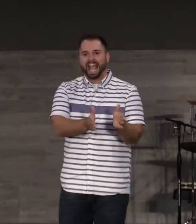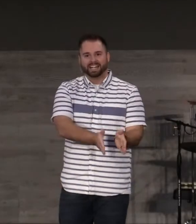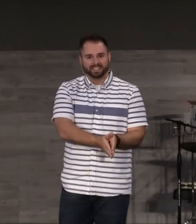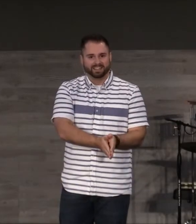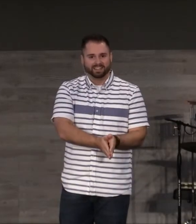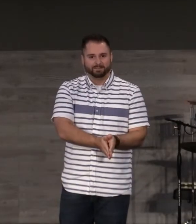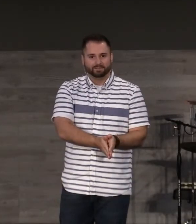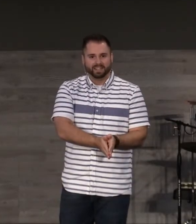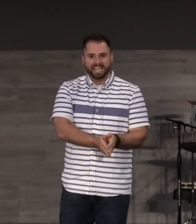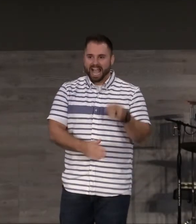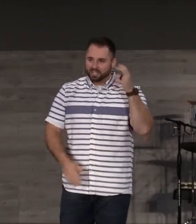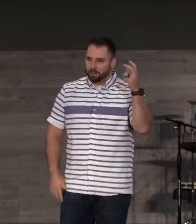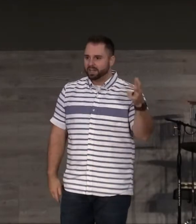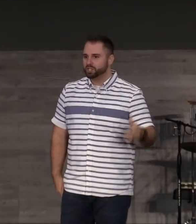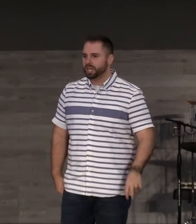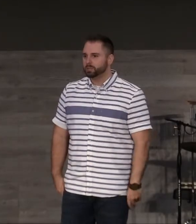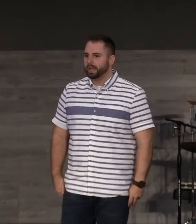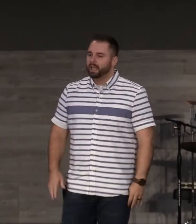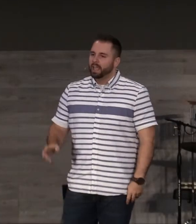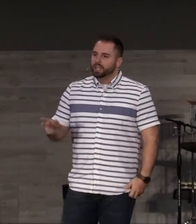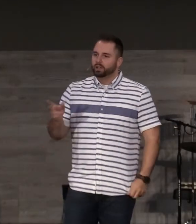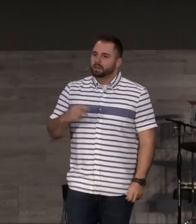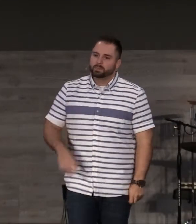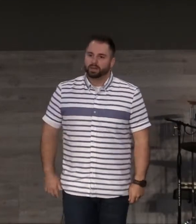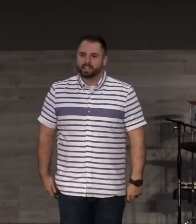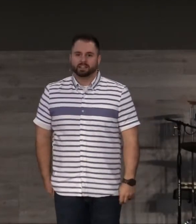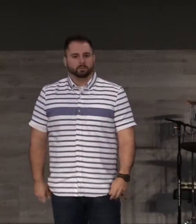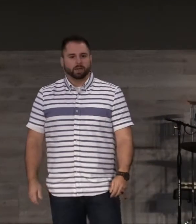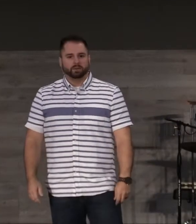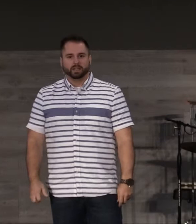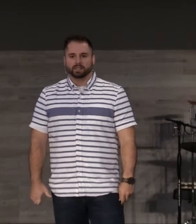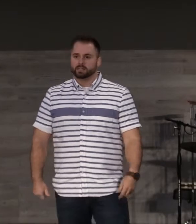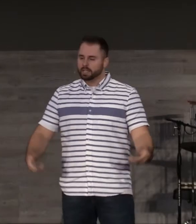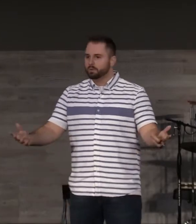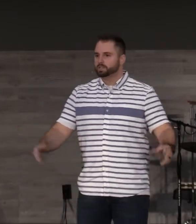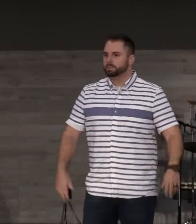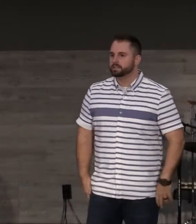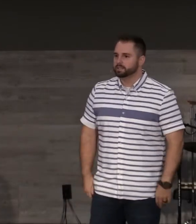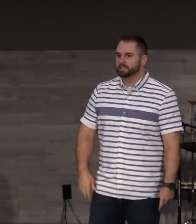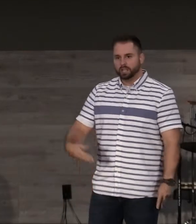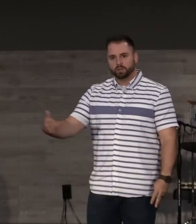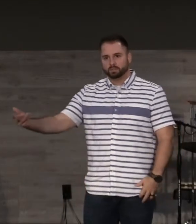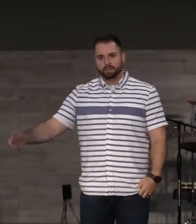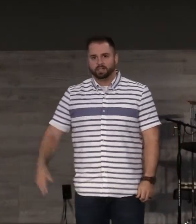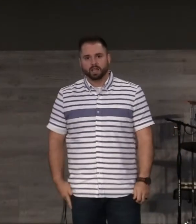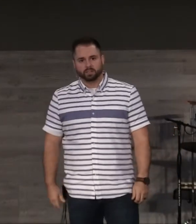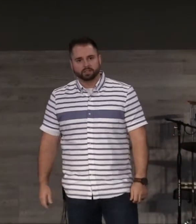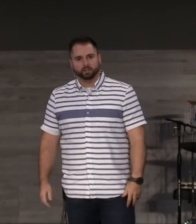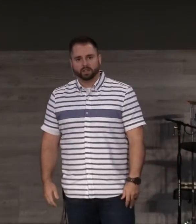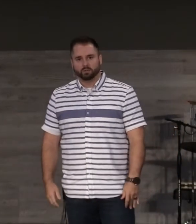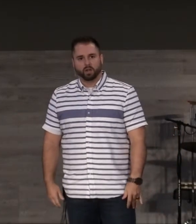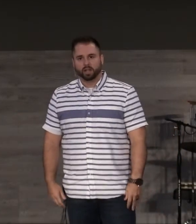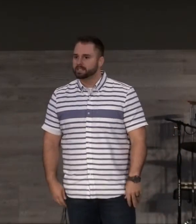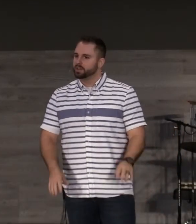He acted. He acted upon his changed mind. You know, a lot of people, when I talk to them about repentance, I say, "Hey, what's repentance?" And they say, "Well, it's admitting to God the